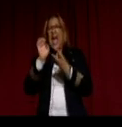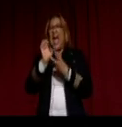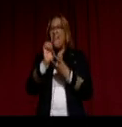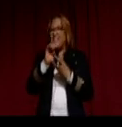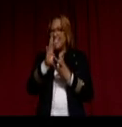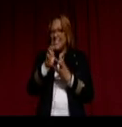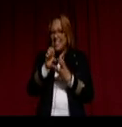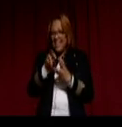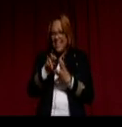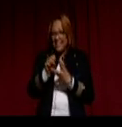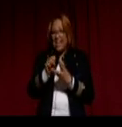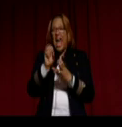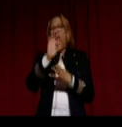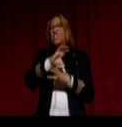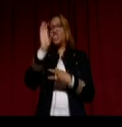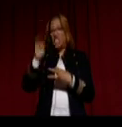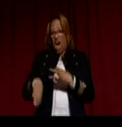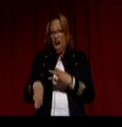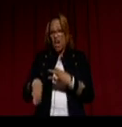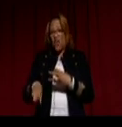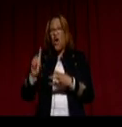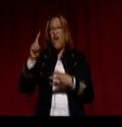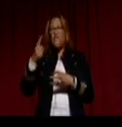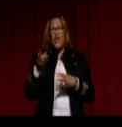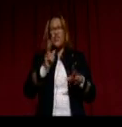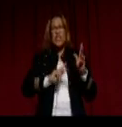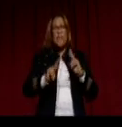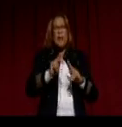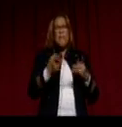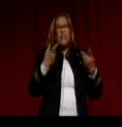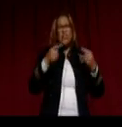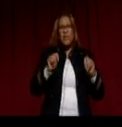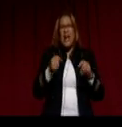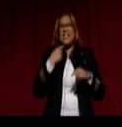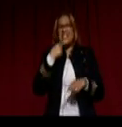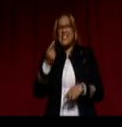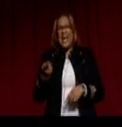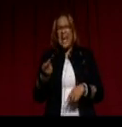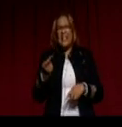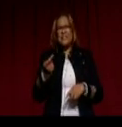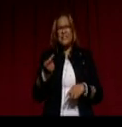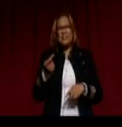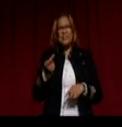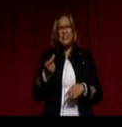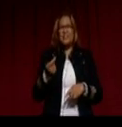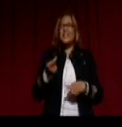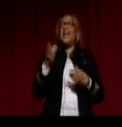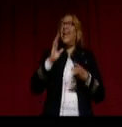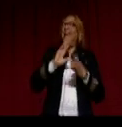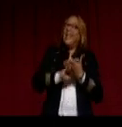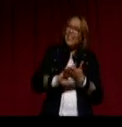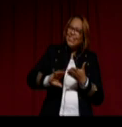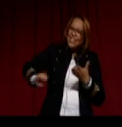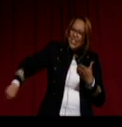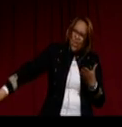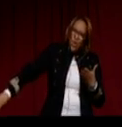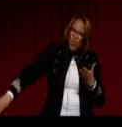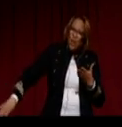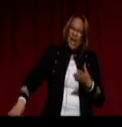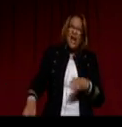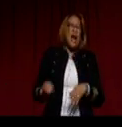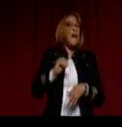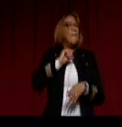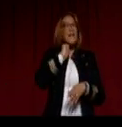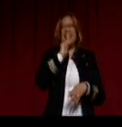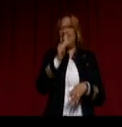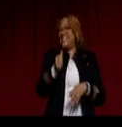Again, at first, people tried to say, even people in charge, well, it'll go away, but it didn't. It got worse